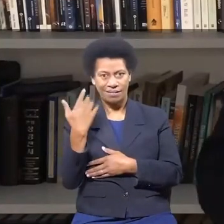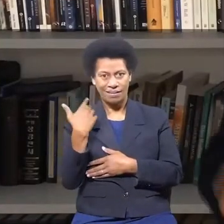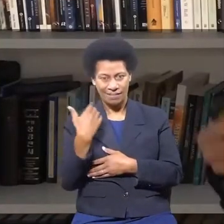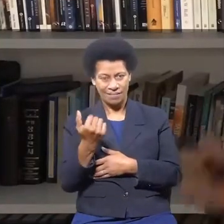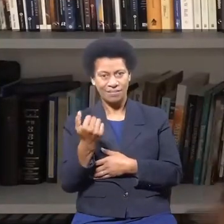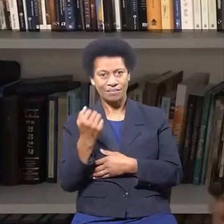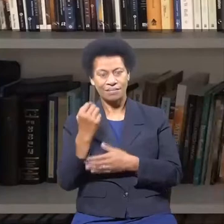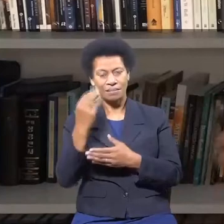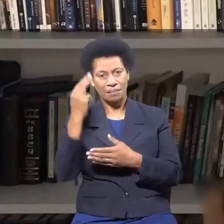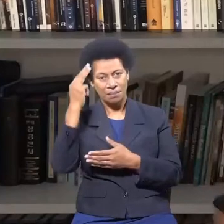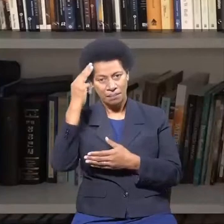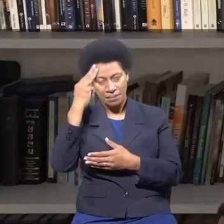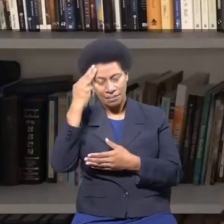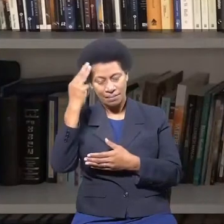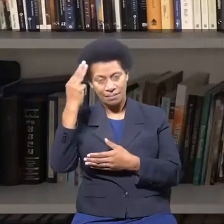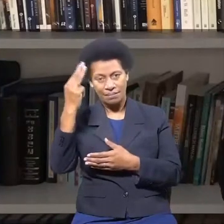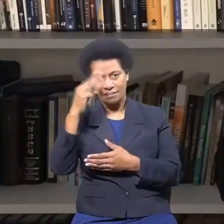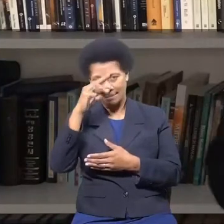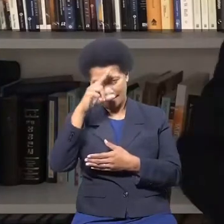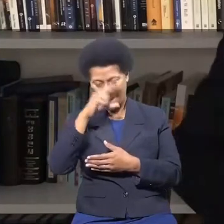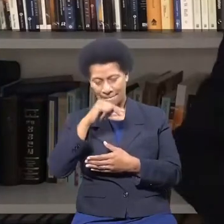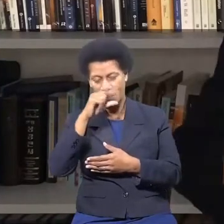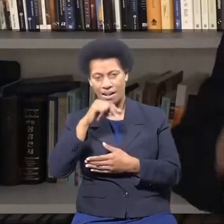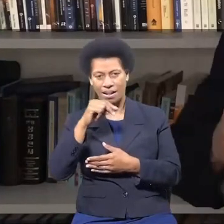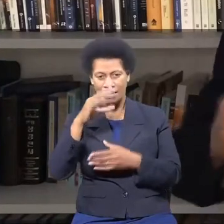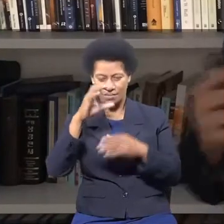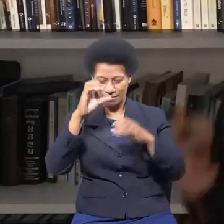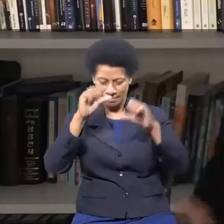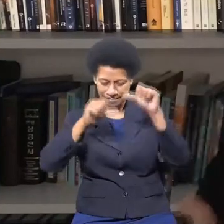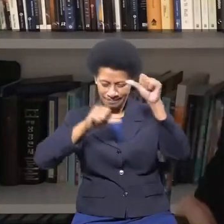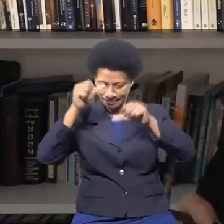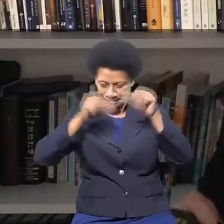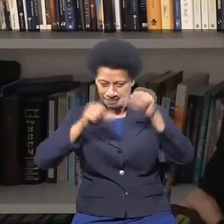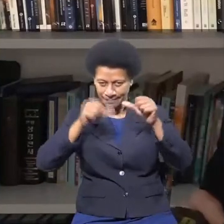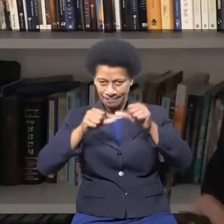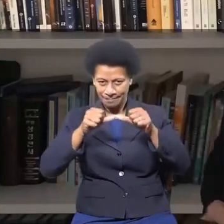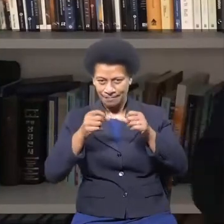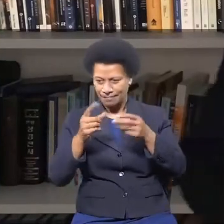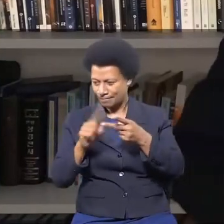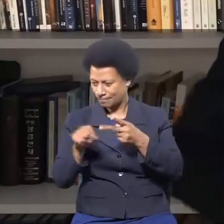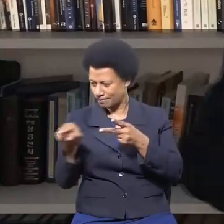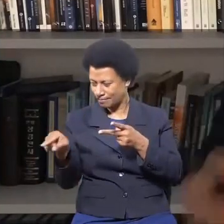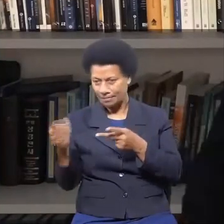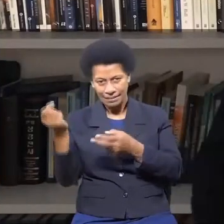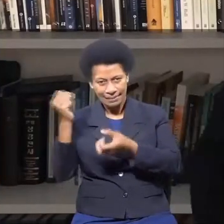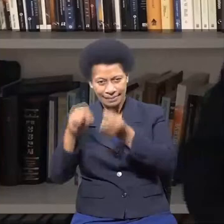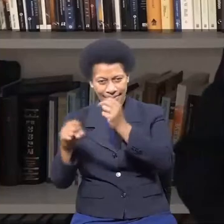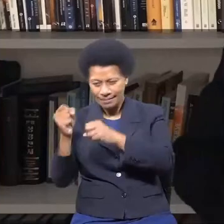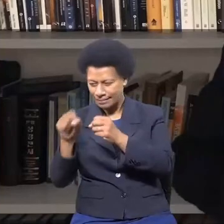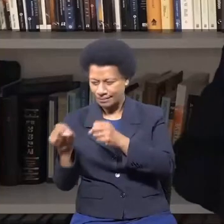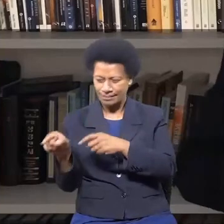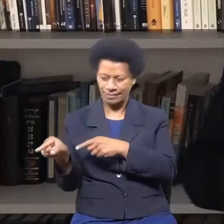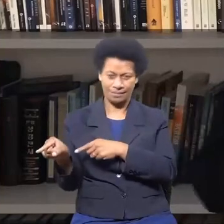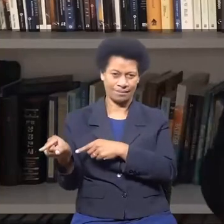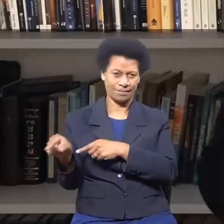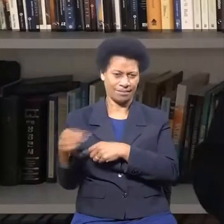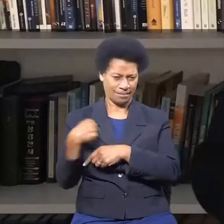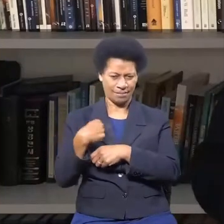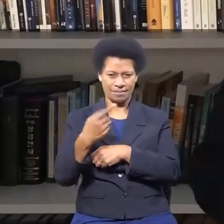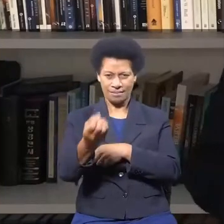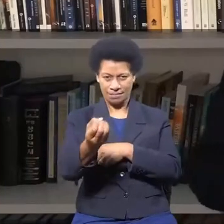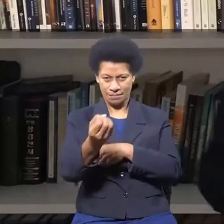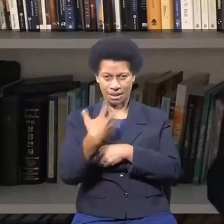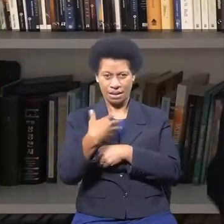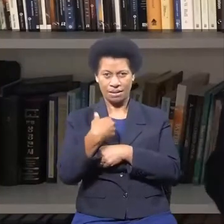that you have a rational mind, that you're able to analyze science, you're able to